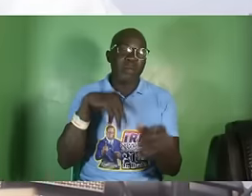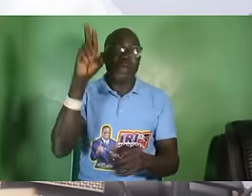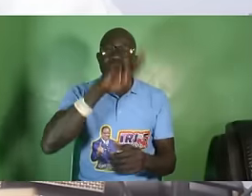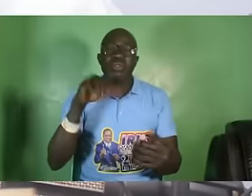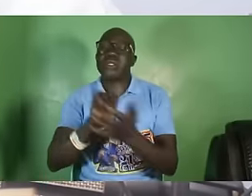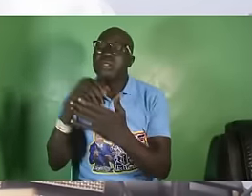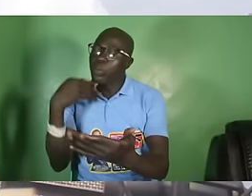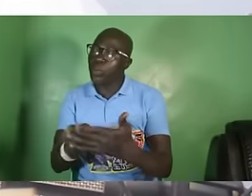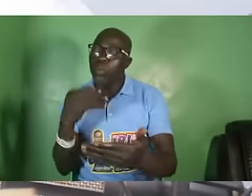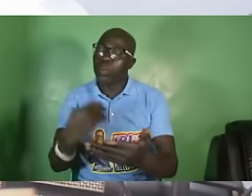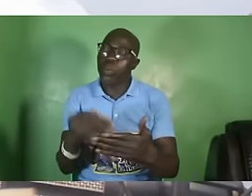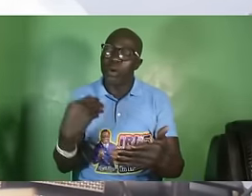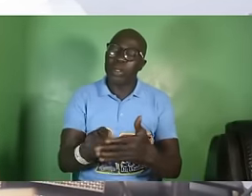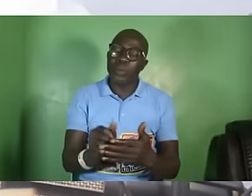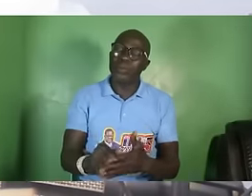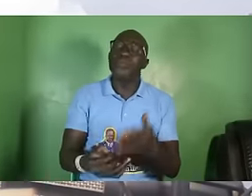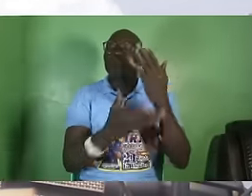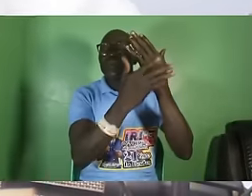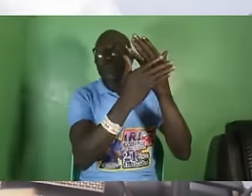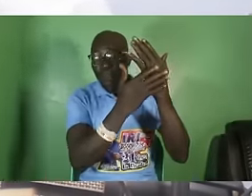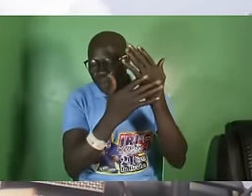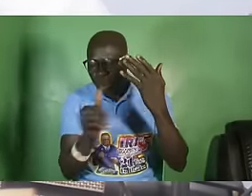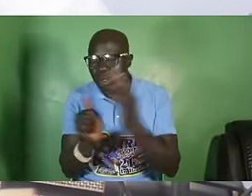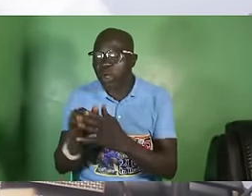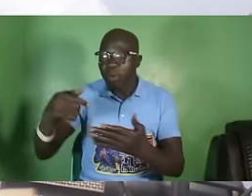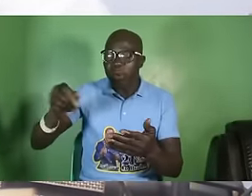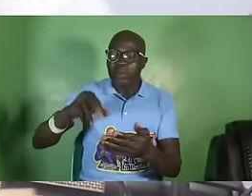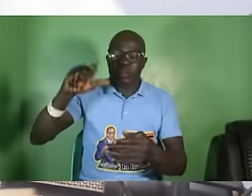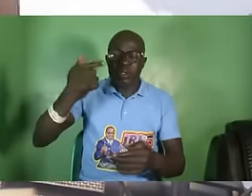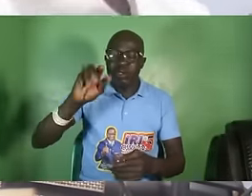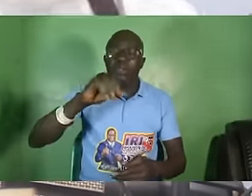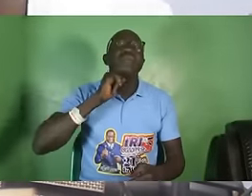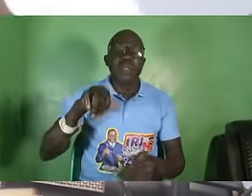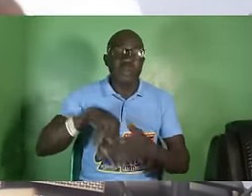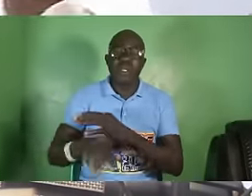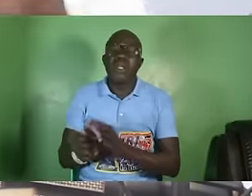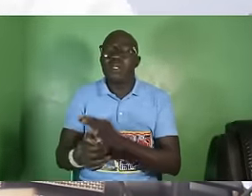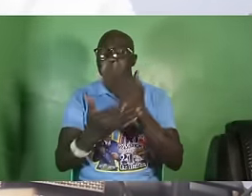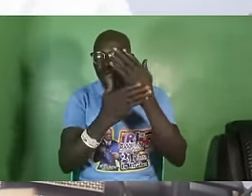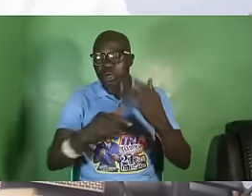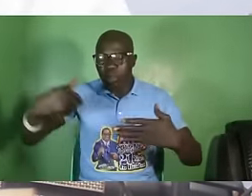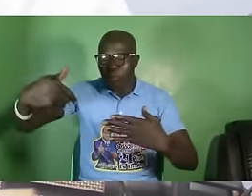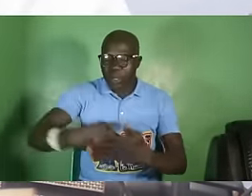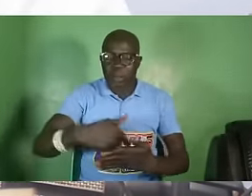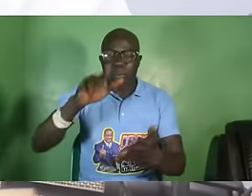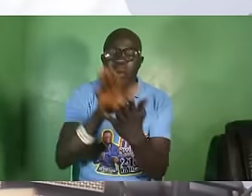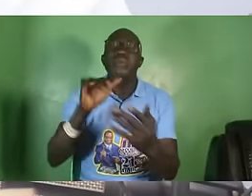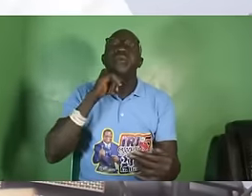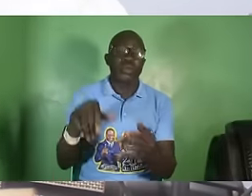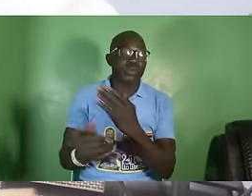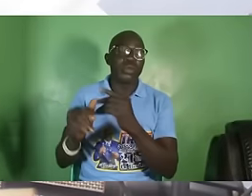What you can use as sacrifice is your body. The bread of the goat cannot. Even like the bread